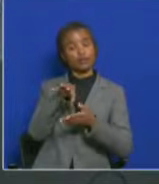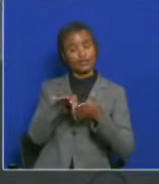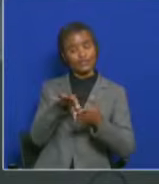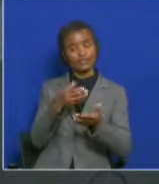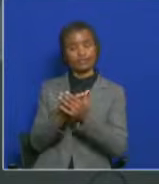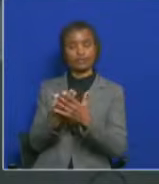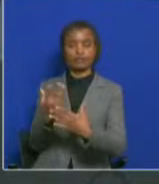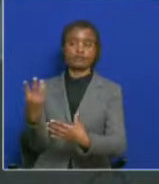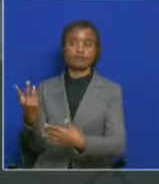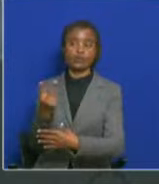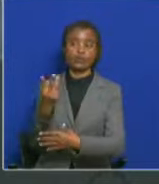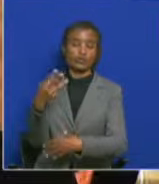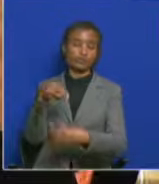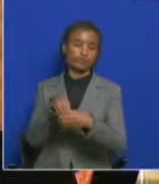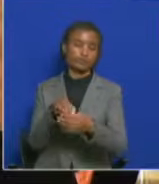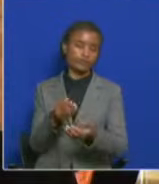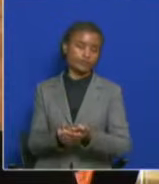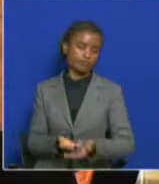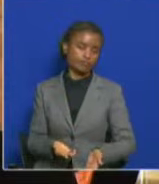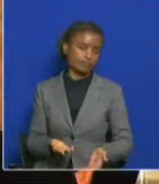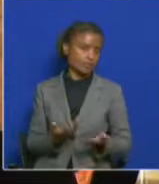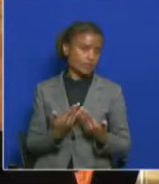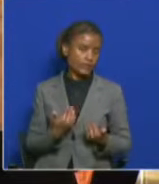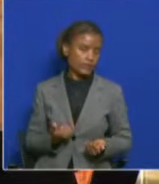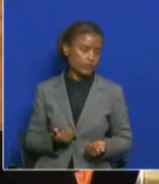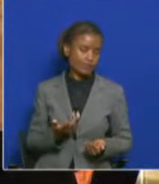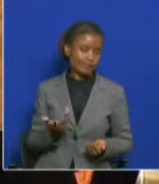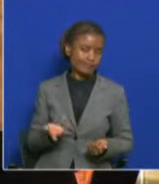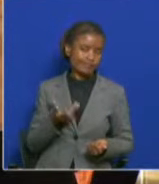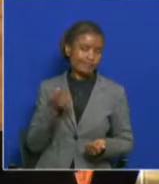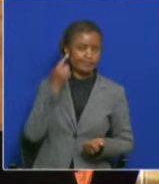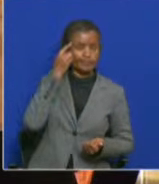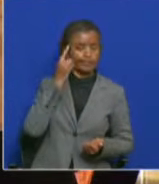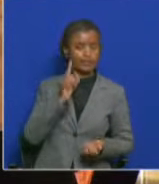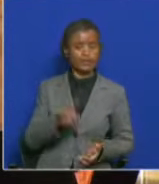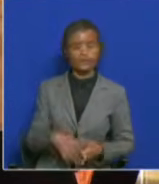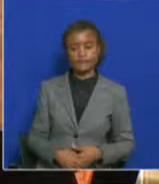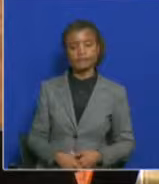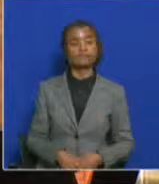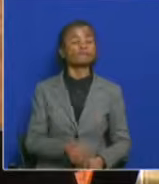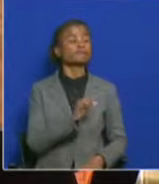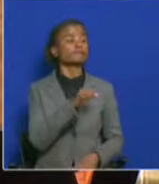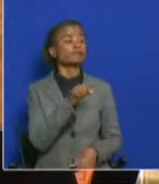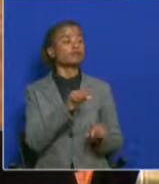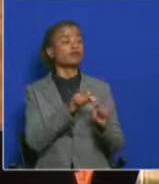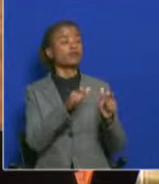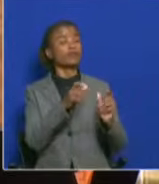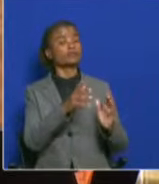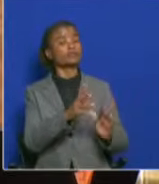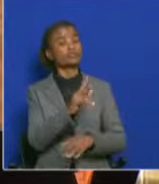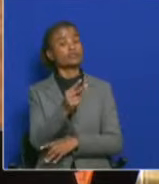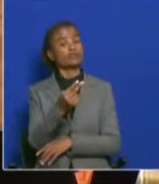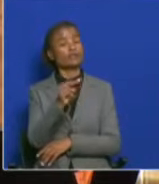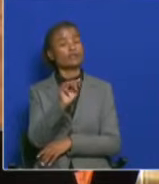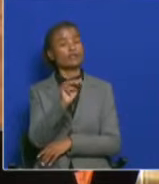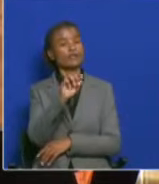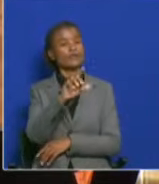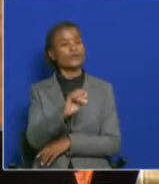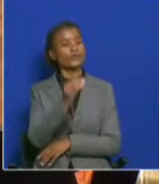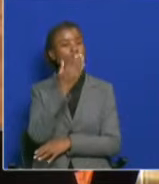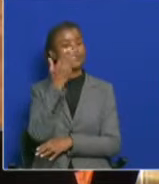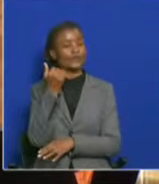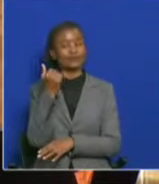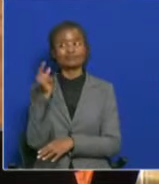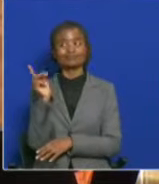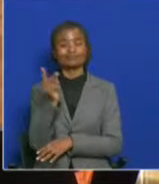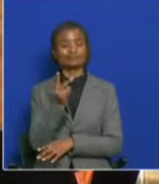to make of it. Yeah, well, so Commissioner Khumalo, we don't know how it ends. We know that it's